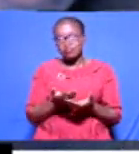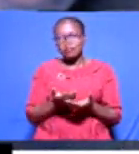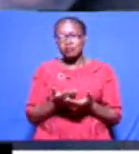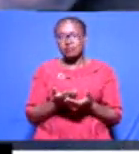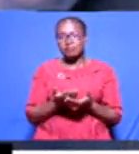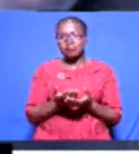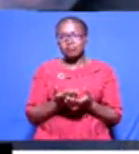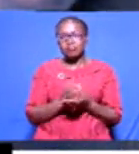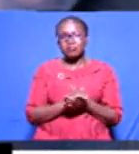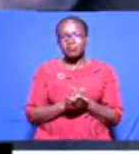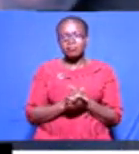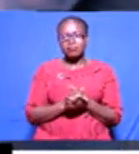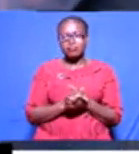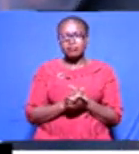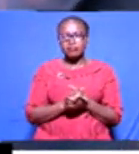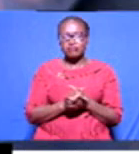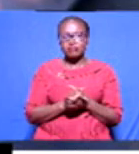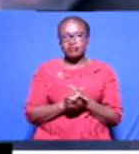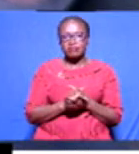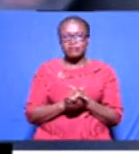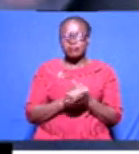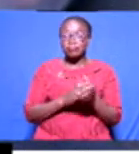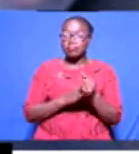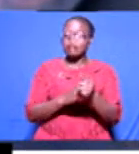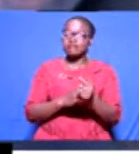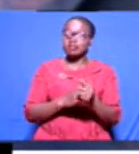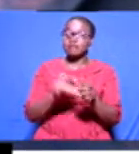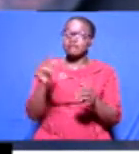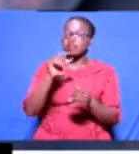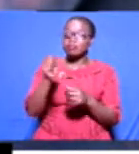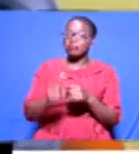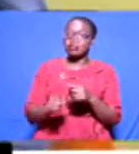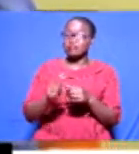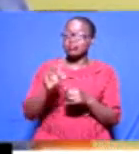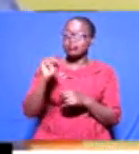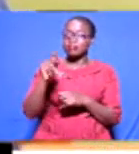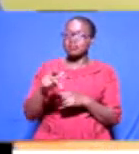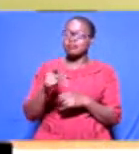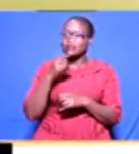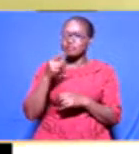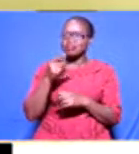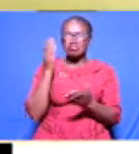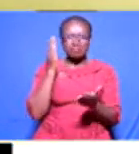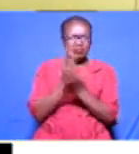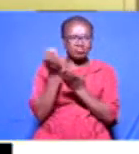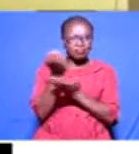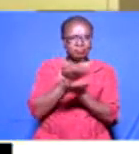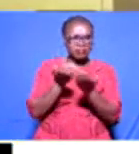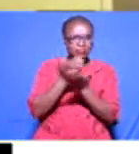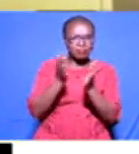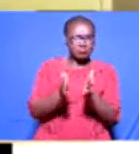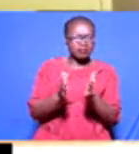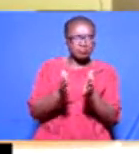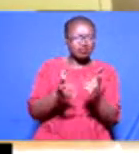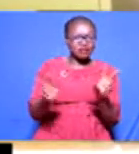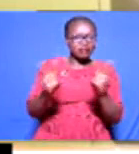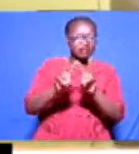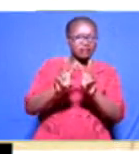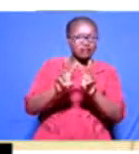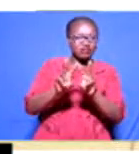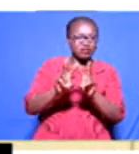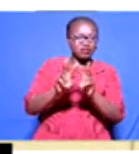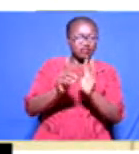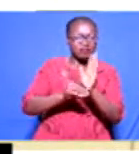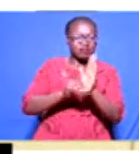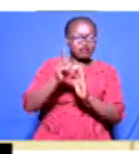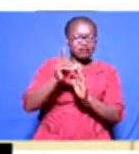Other political leaders led by Gatundu South MP Moses Kuria said Kibaki was a true economist who valued the fairness of development for the nation.